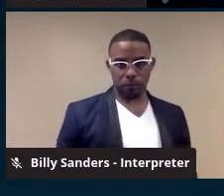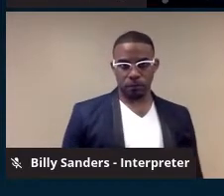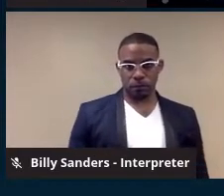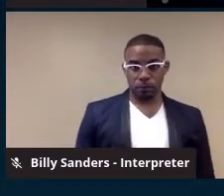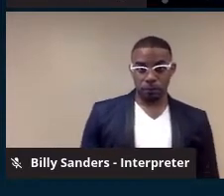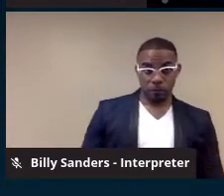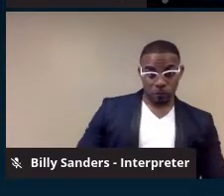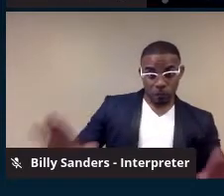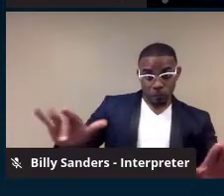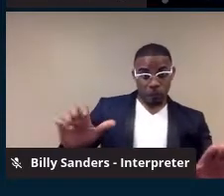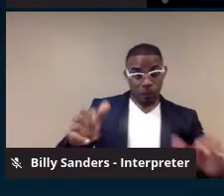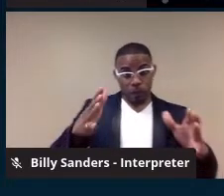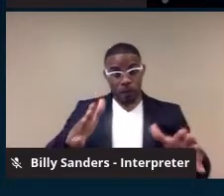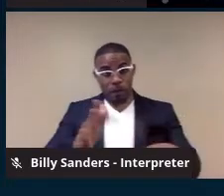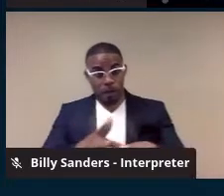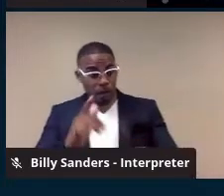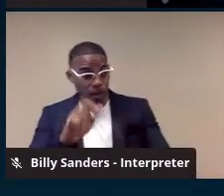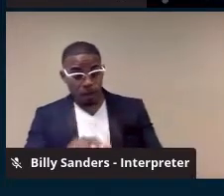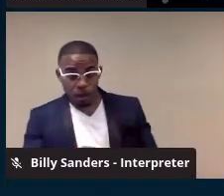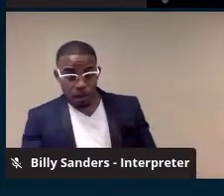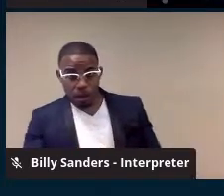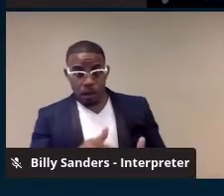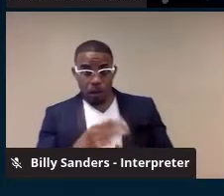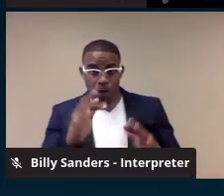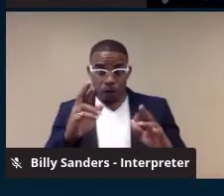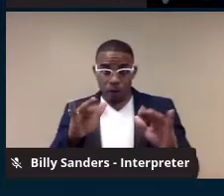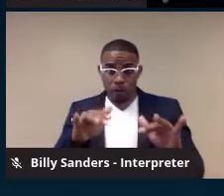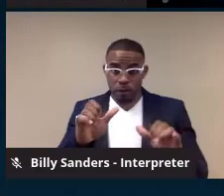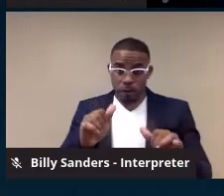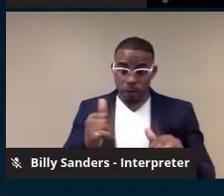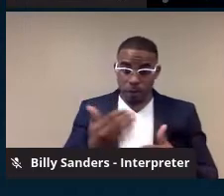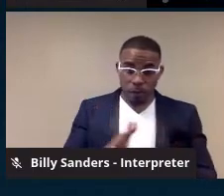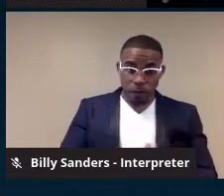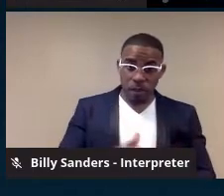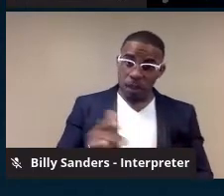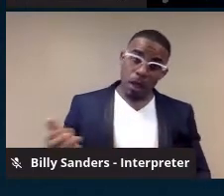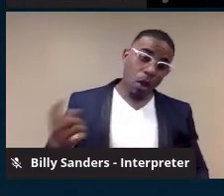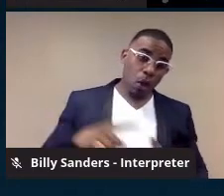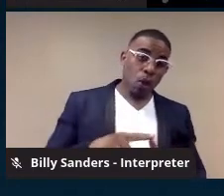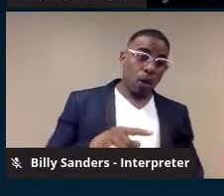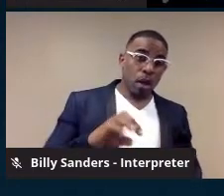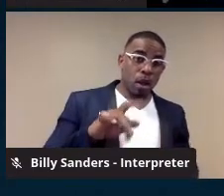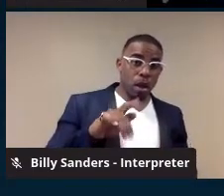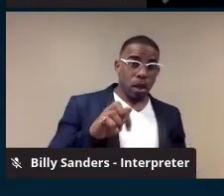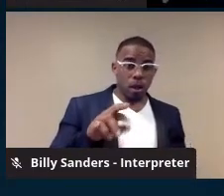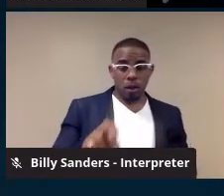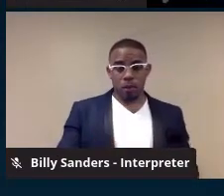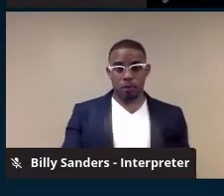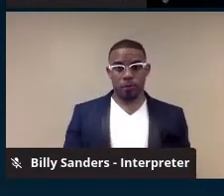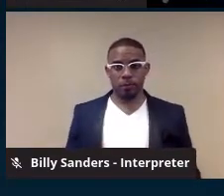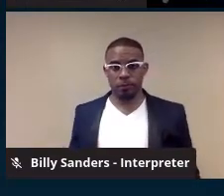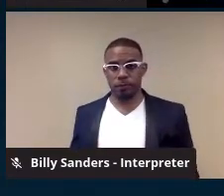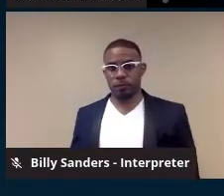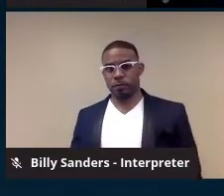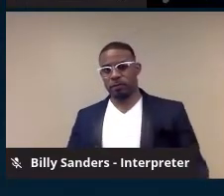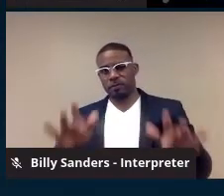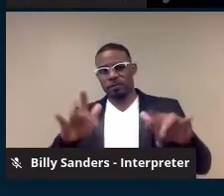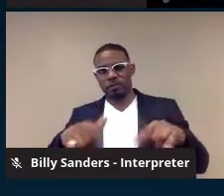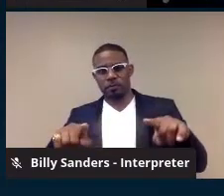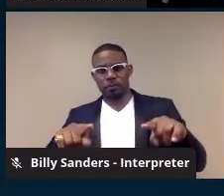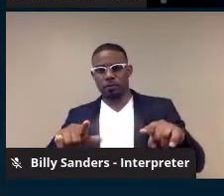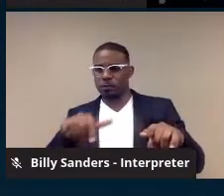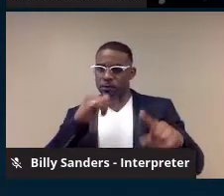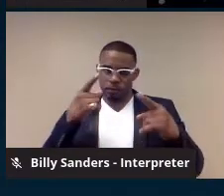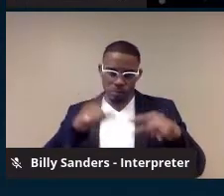great. So I will leave both open for now. Hopefully it's big enough. So if I go to counter and click, no, it's not